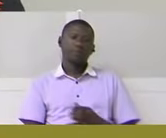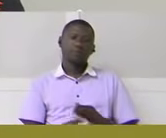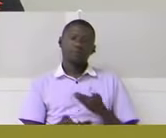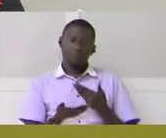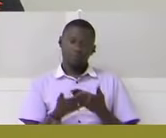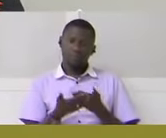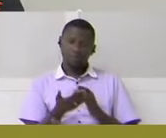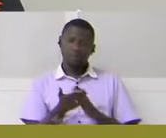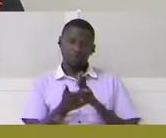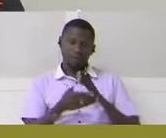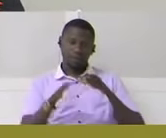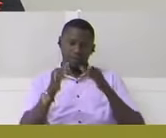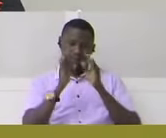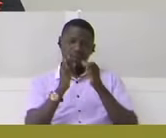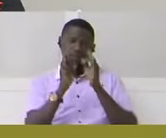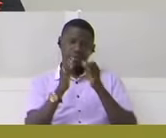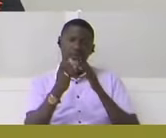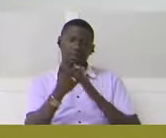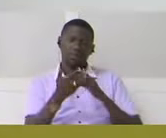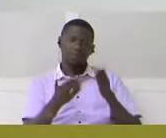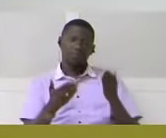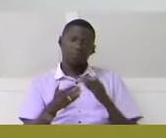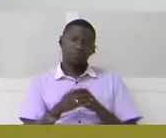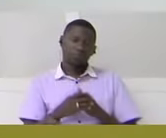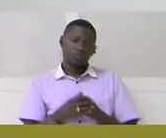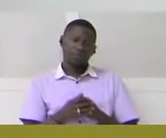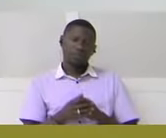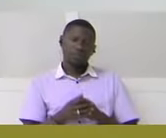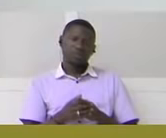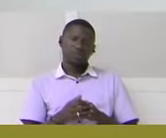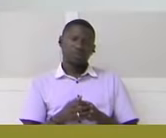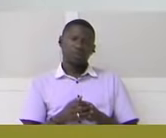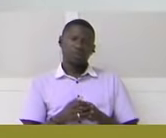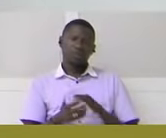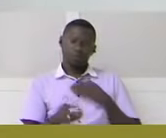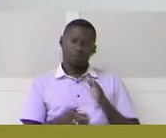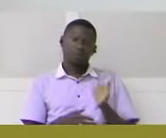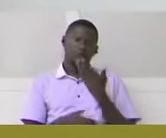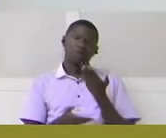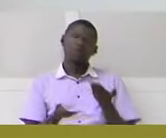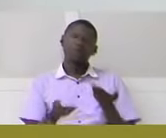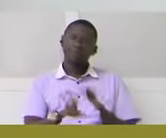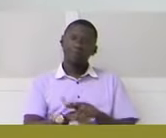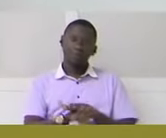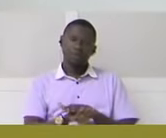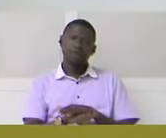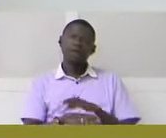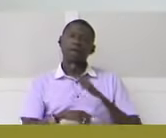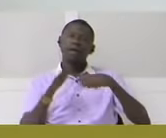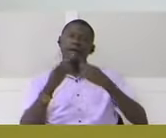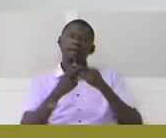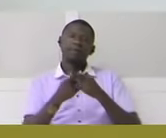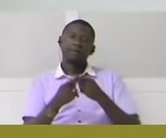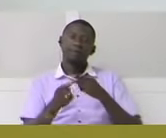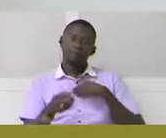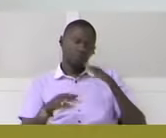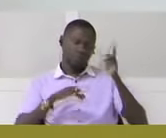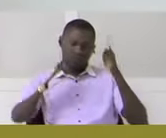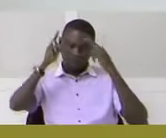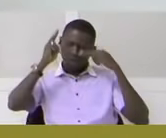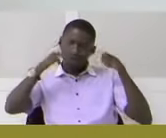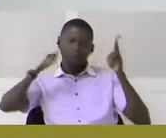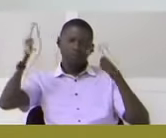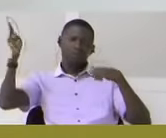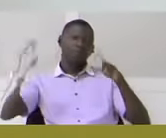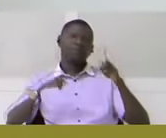Akoye continue. Yeah, we went to the funeral. After the burial, we dispersed. So whatever took place,